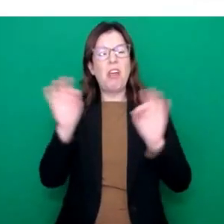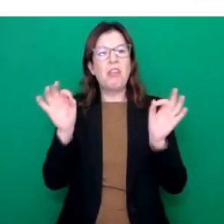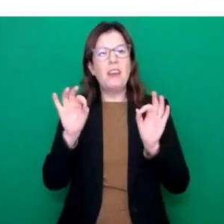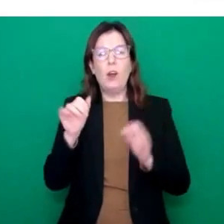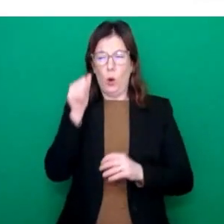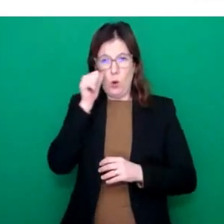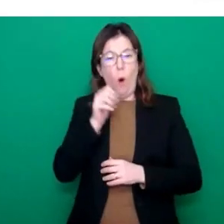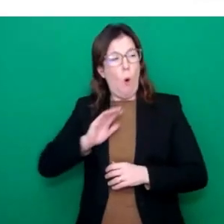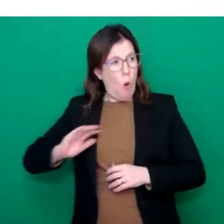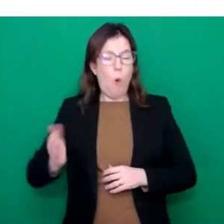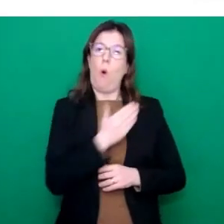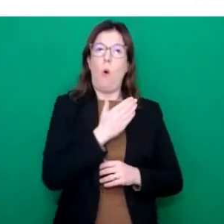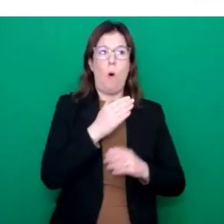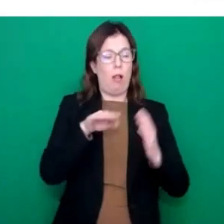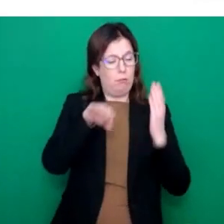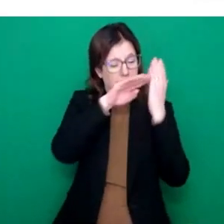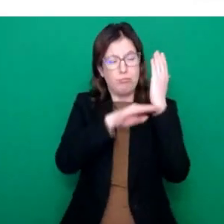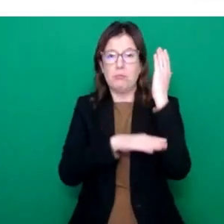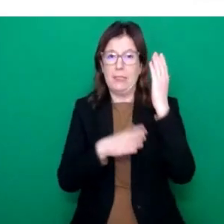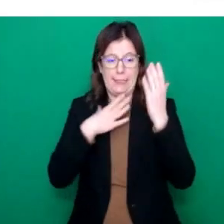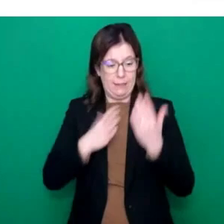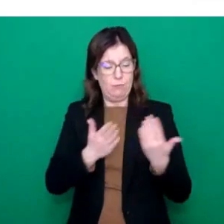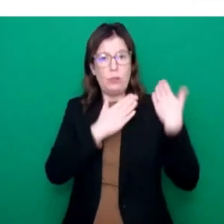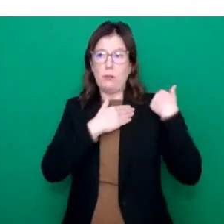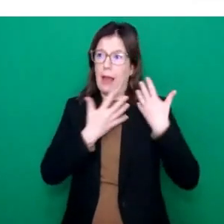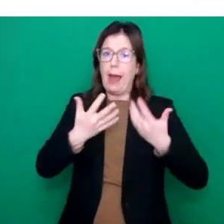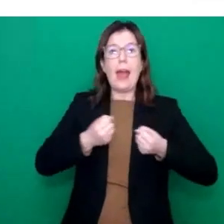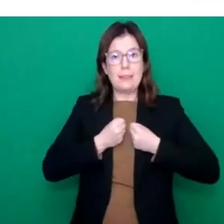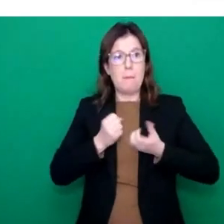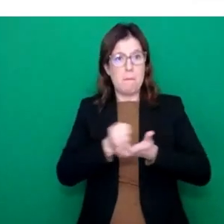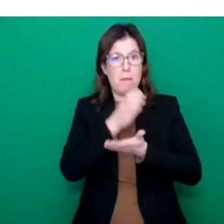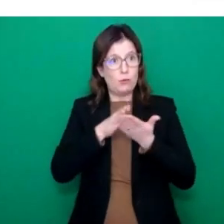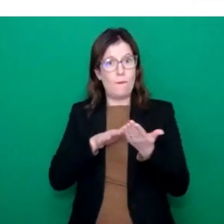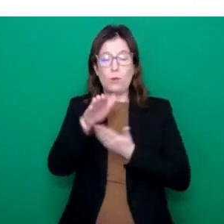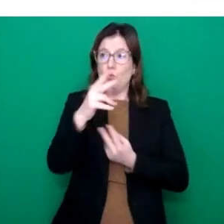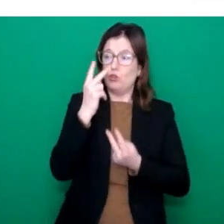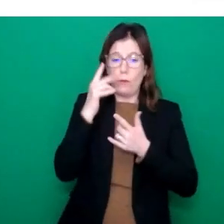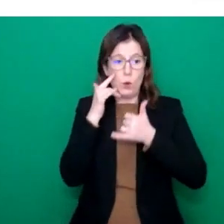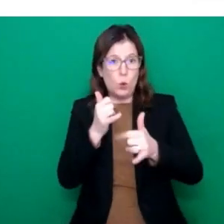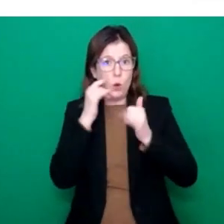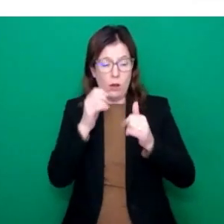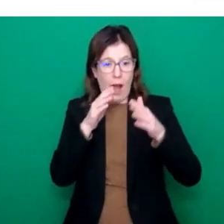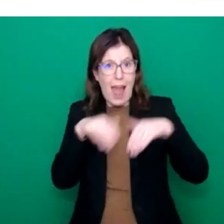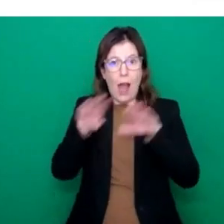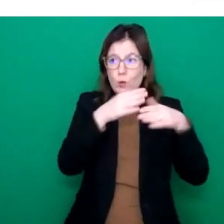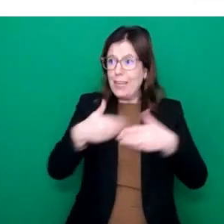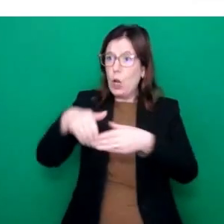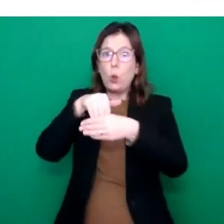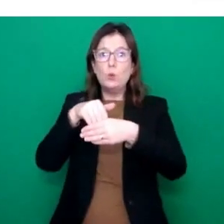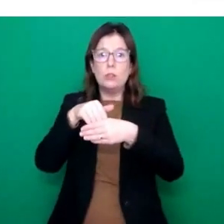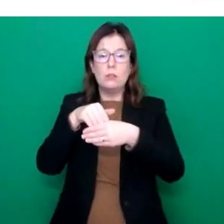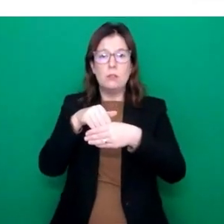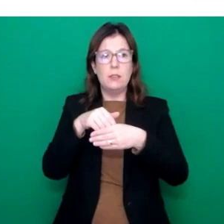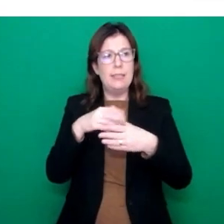to recognise responsibility in ongoing review and work towards measurable progress in equity and inclusion, which is reliant on a